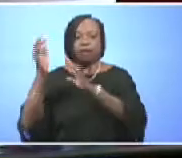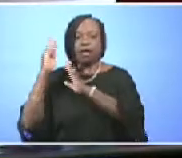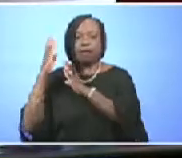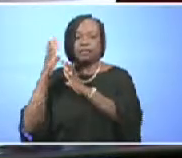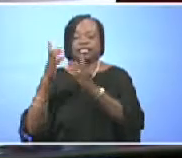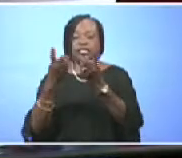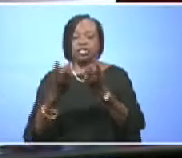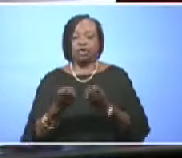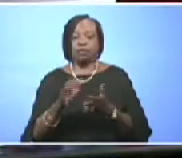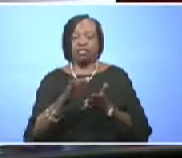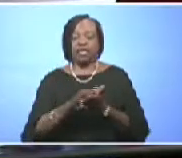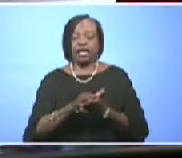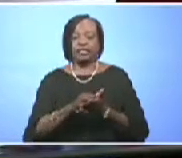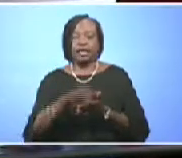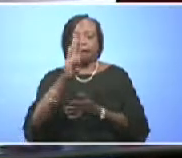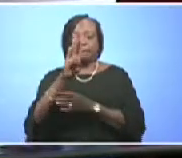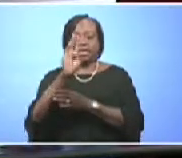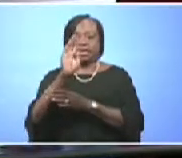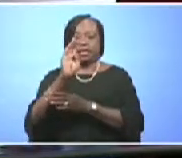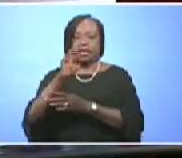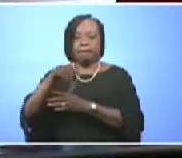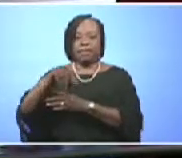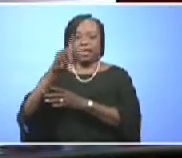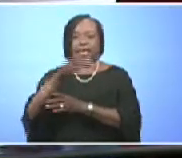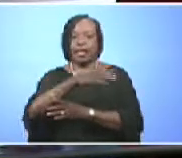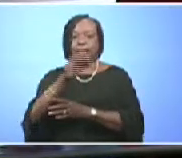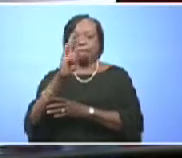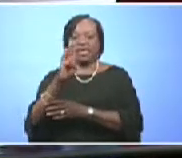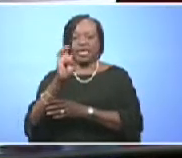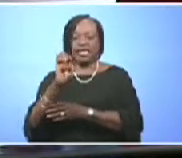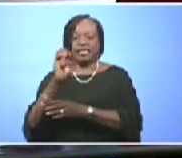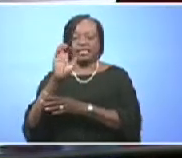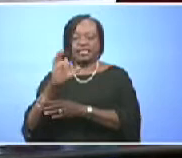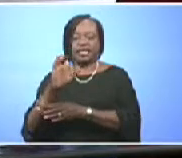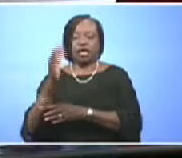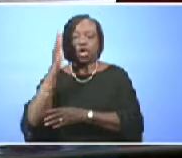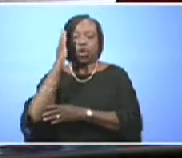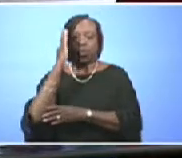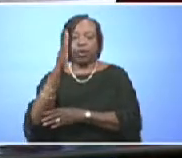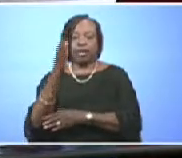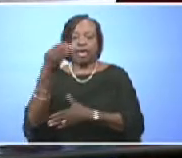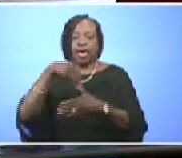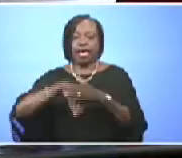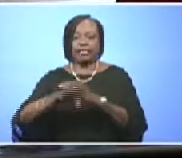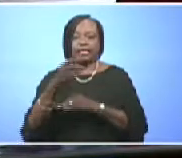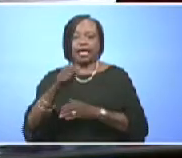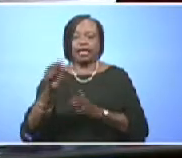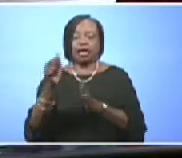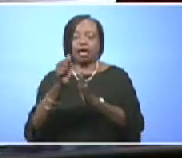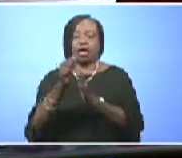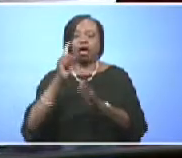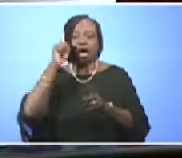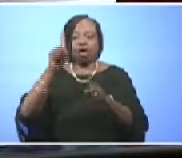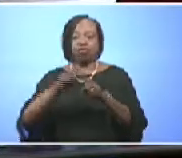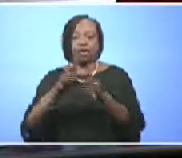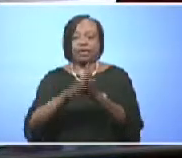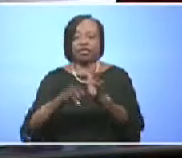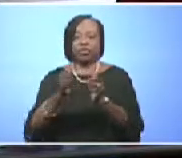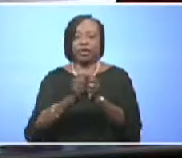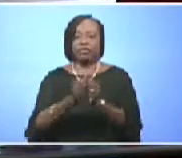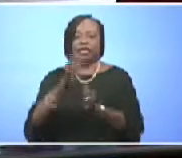that BPL BEC will enter an agreement with Shell North America.